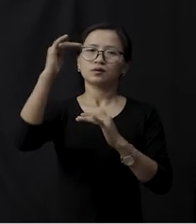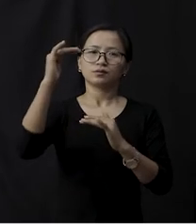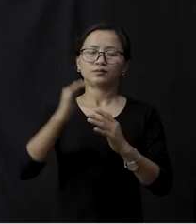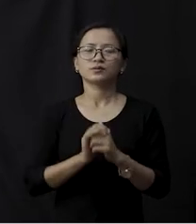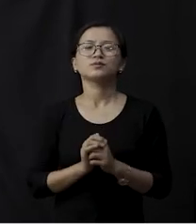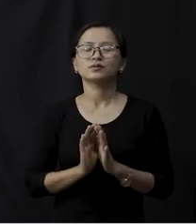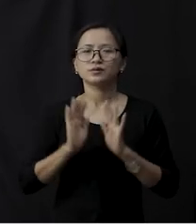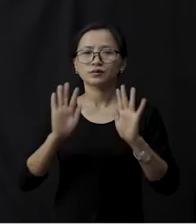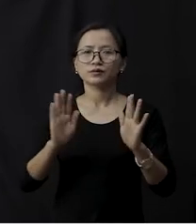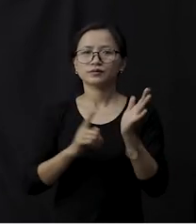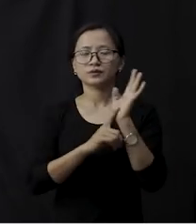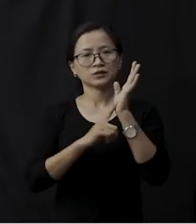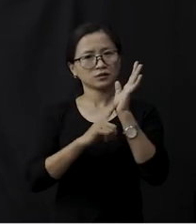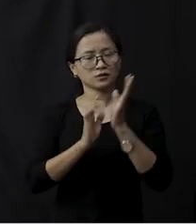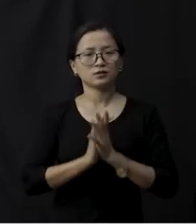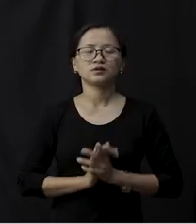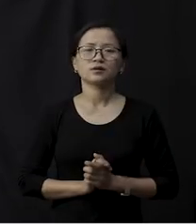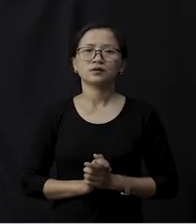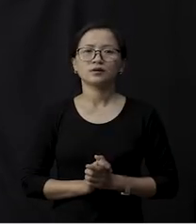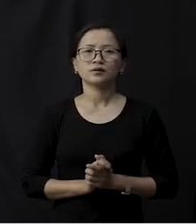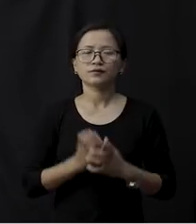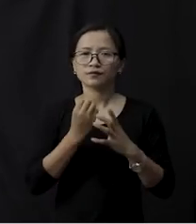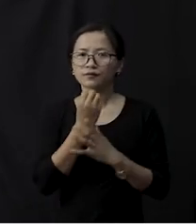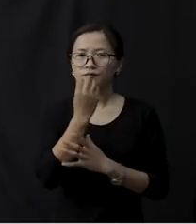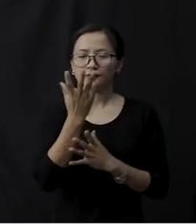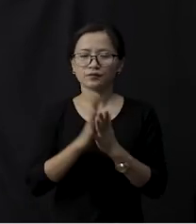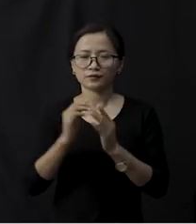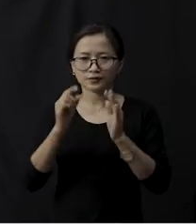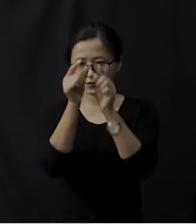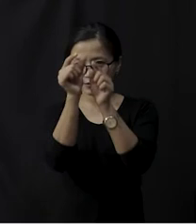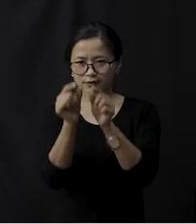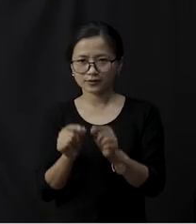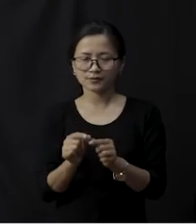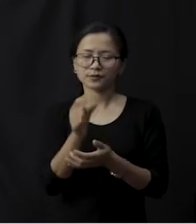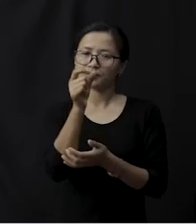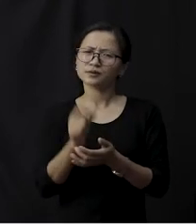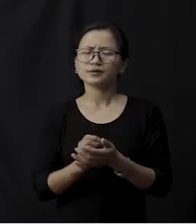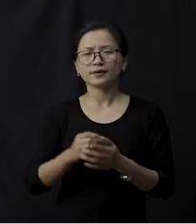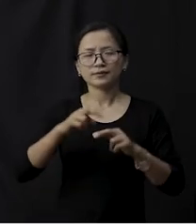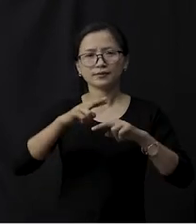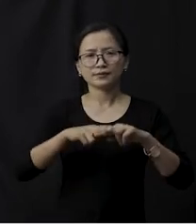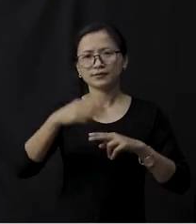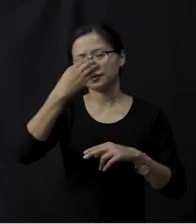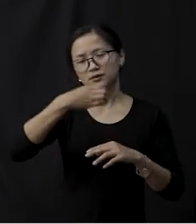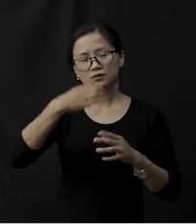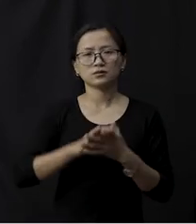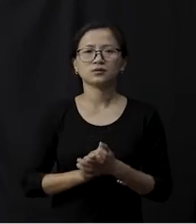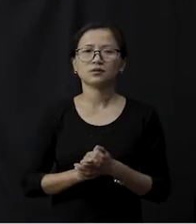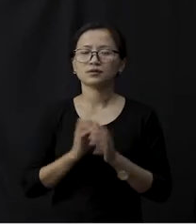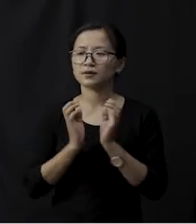shoots part, we have the leaf, we have the stem, the flower, the